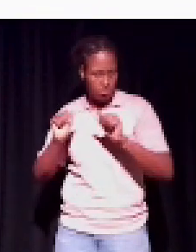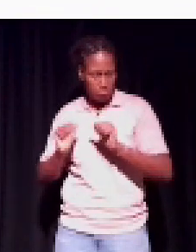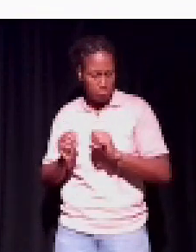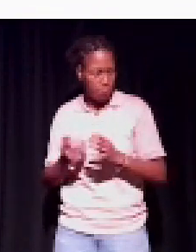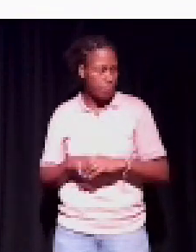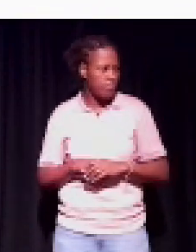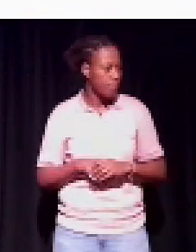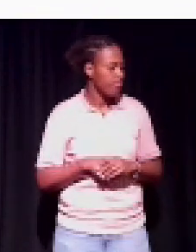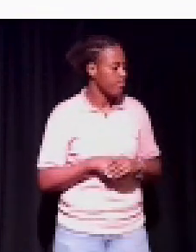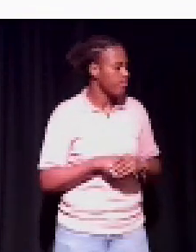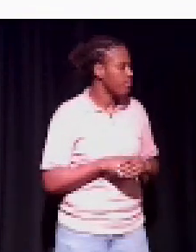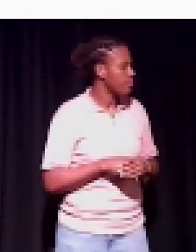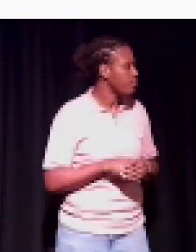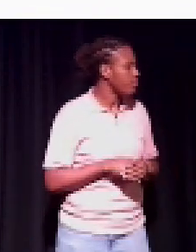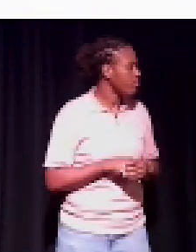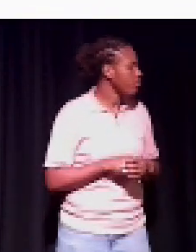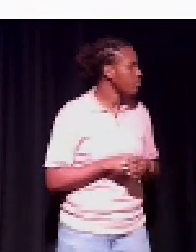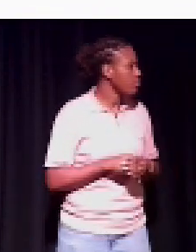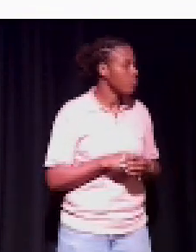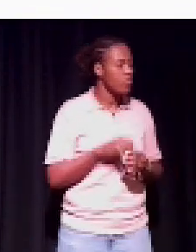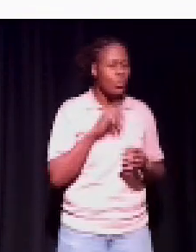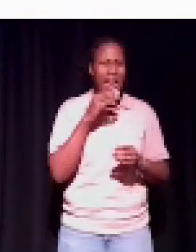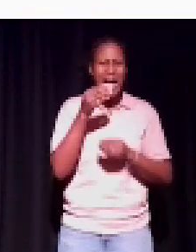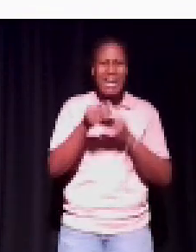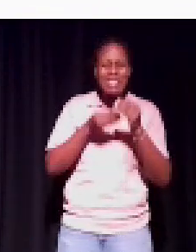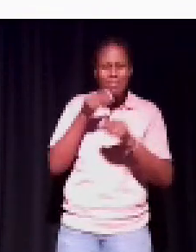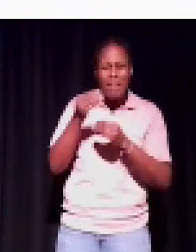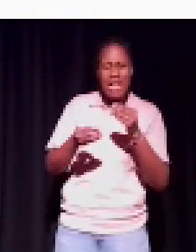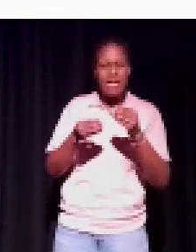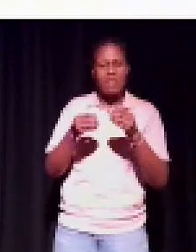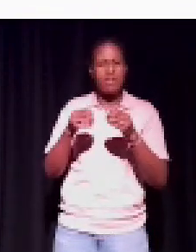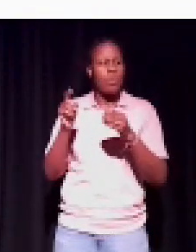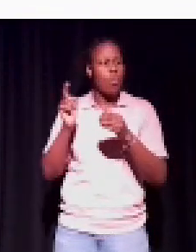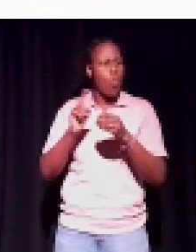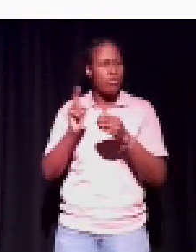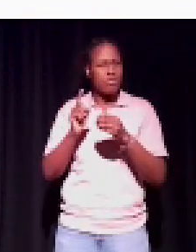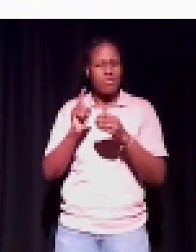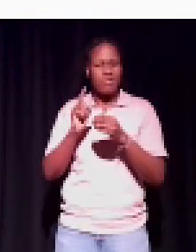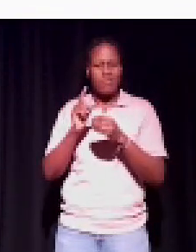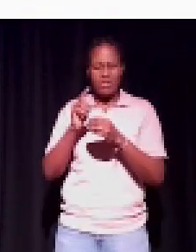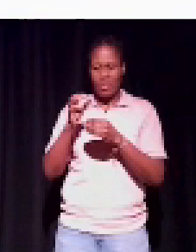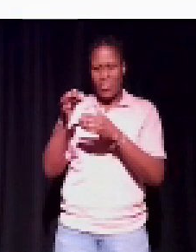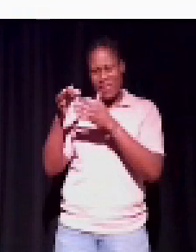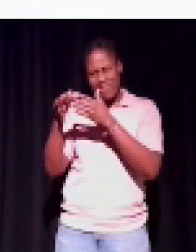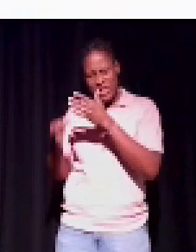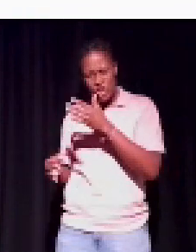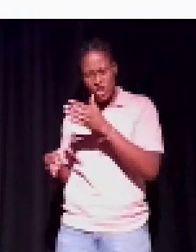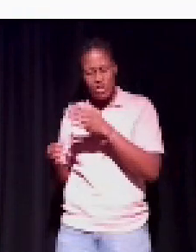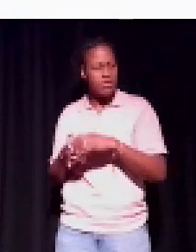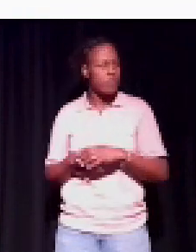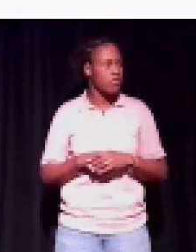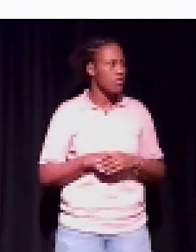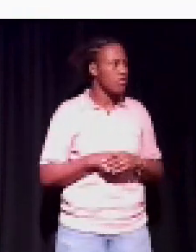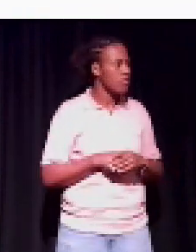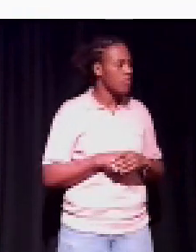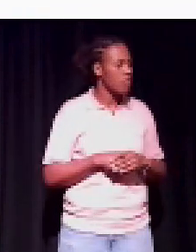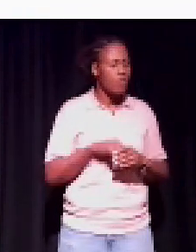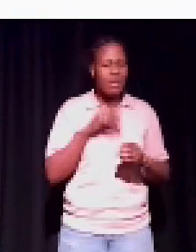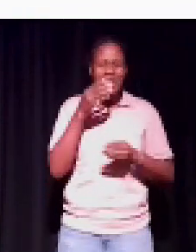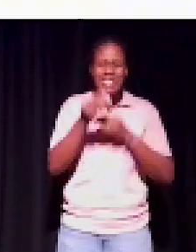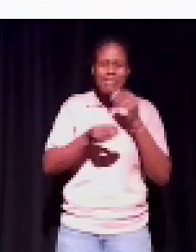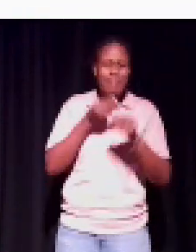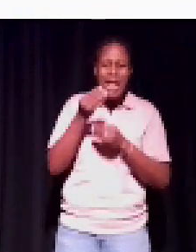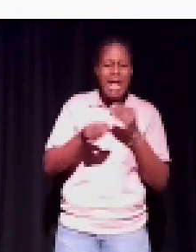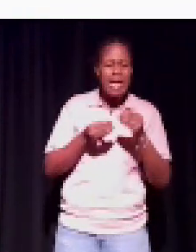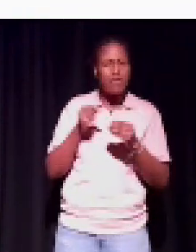So I'll just quickly go through some of the features. It might get a bit dry now because I need to outline the benefits of